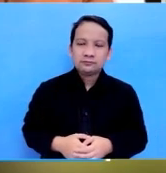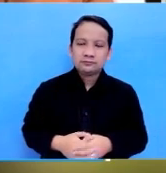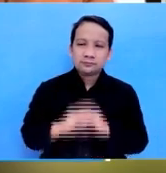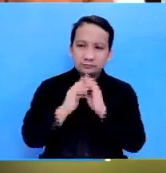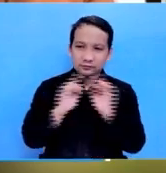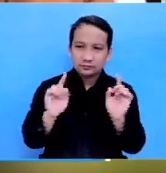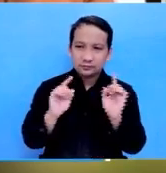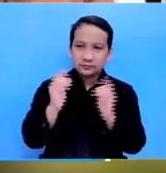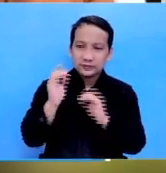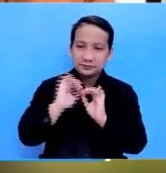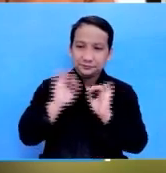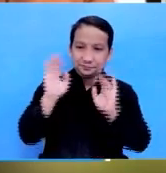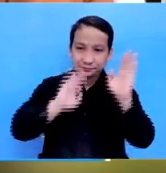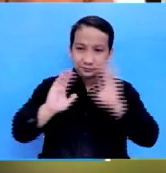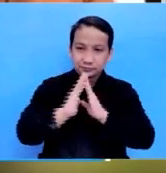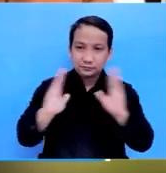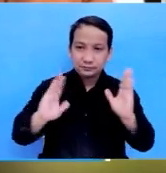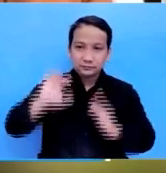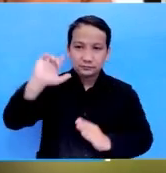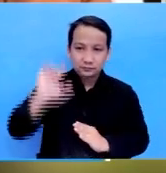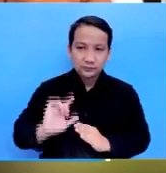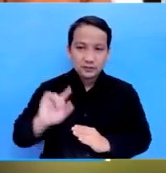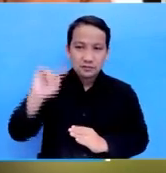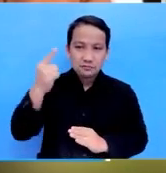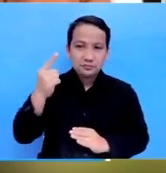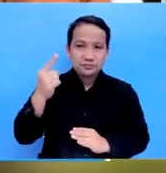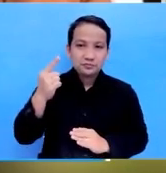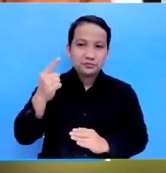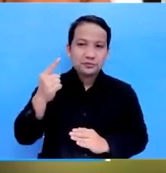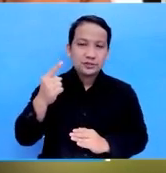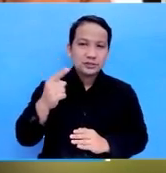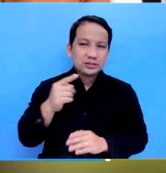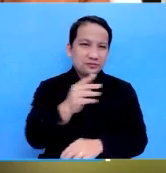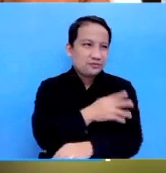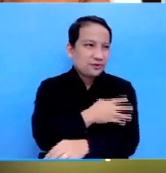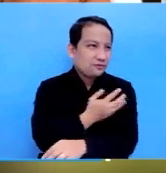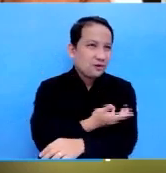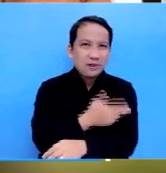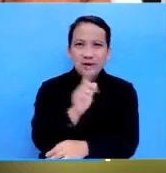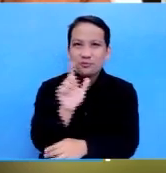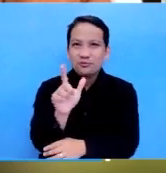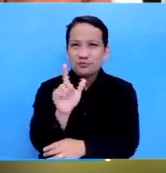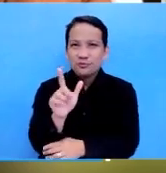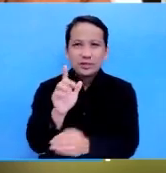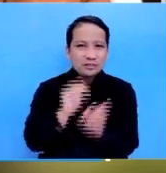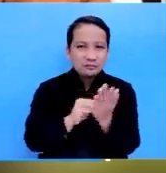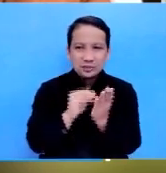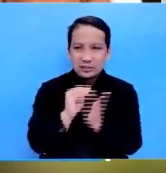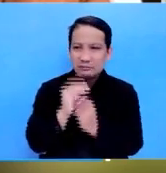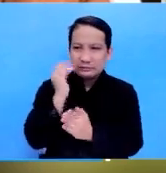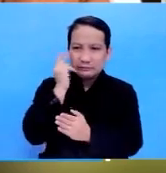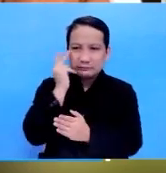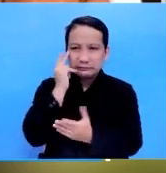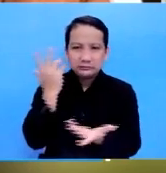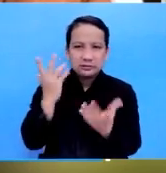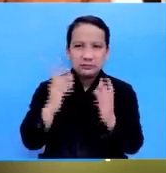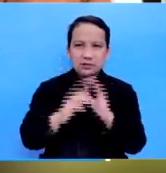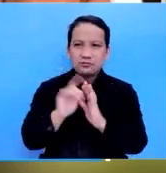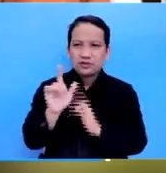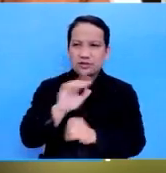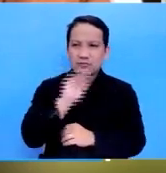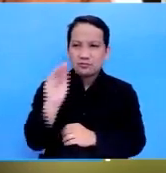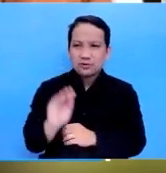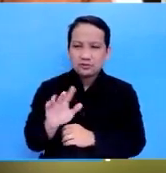isa nating problem is mababa yung first booster coverage natin. Only about 20 million. I think that would be around 20% of